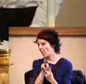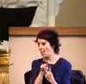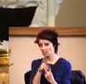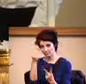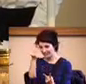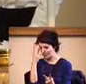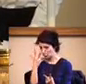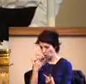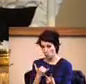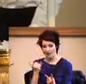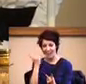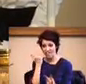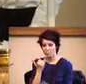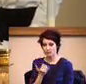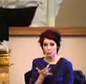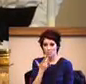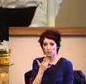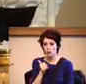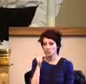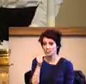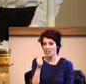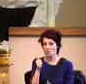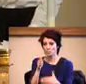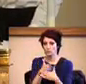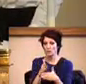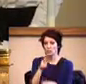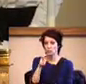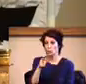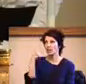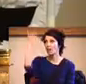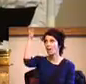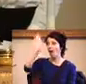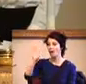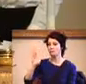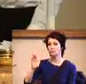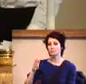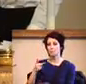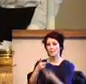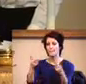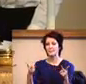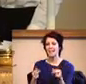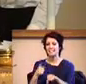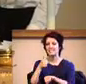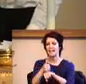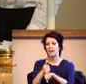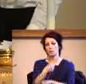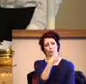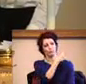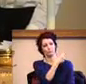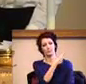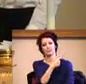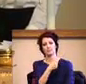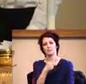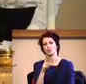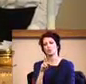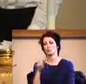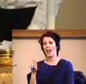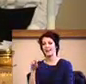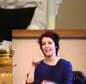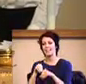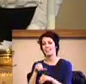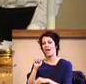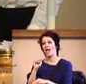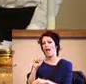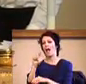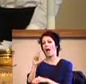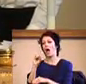receive the elements this morning just between you and your creator there is a station of consecrated elements to your right in the alve to which you might go at any time